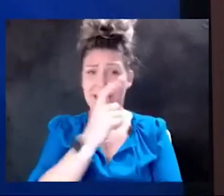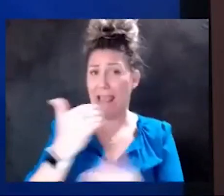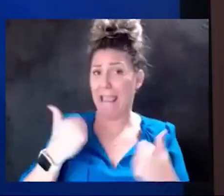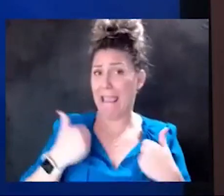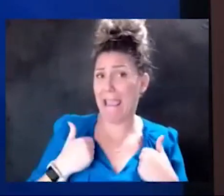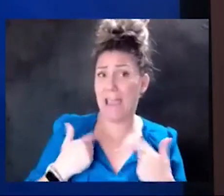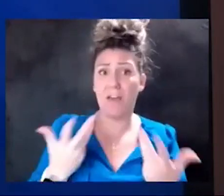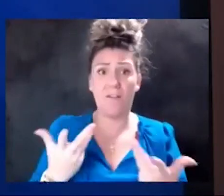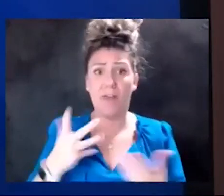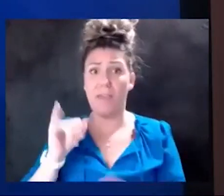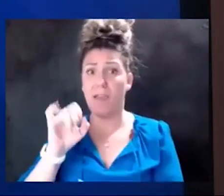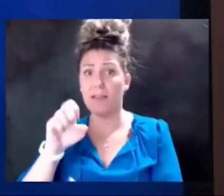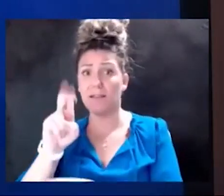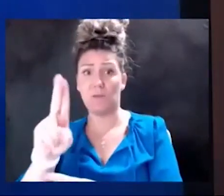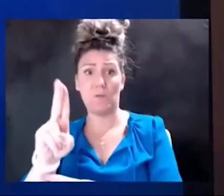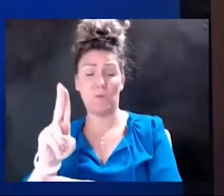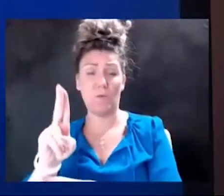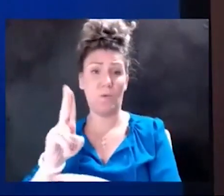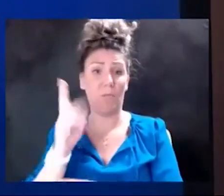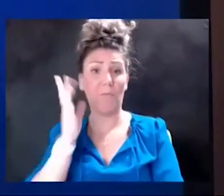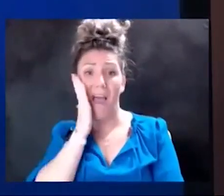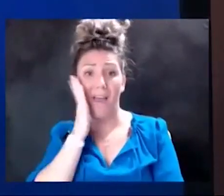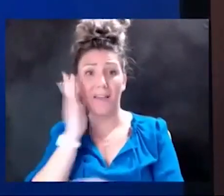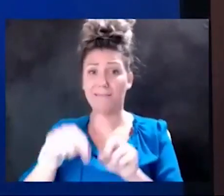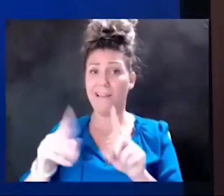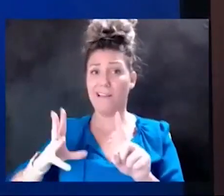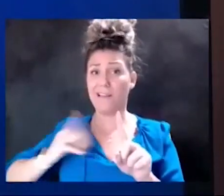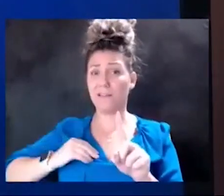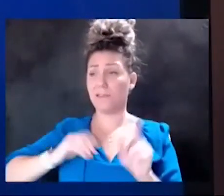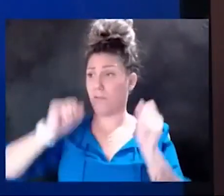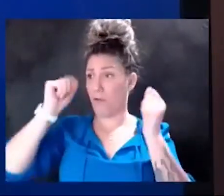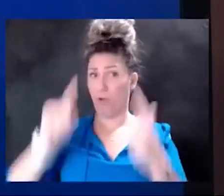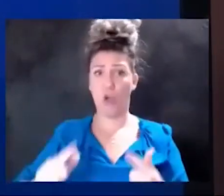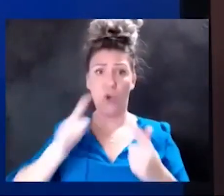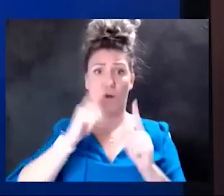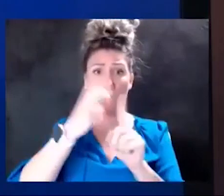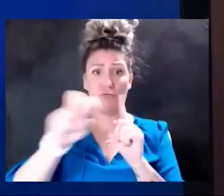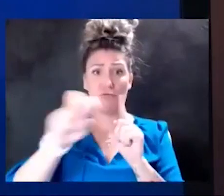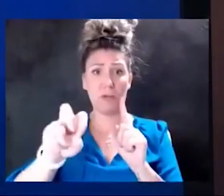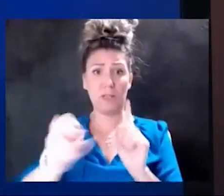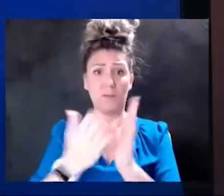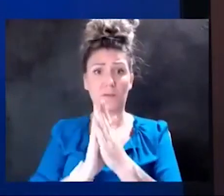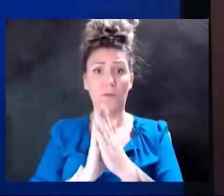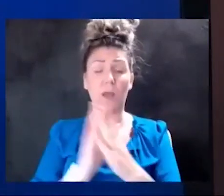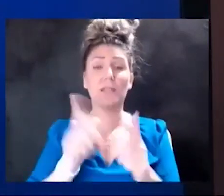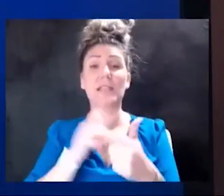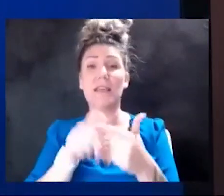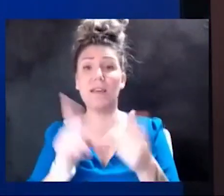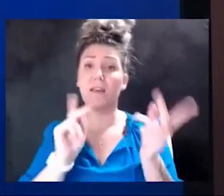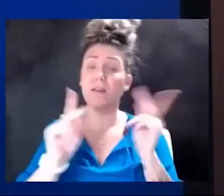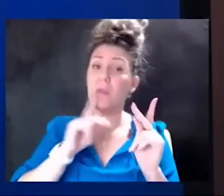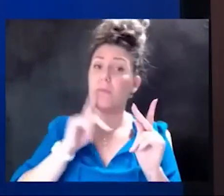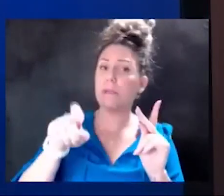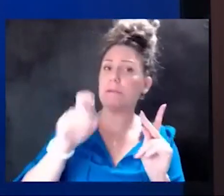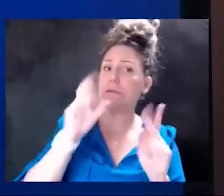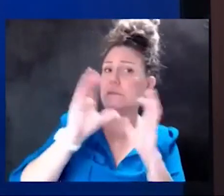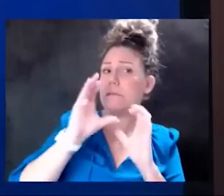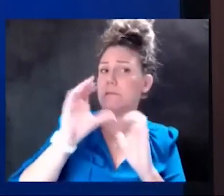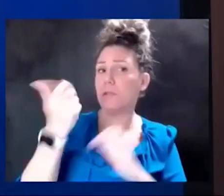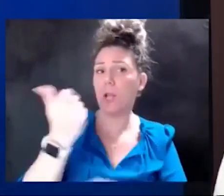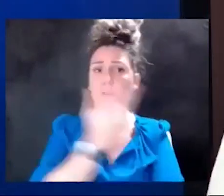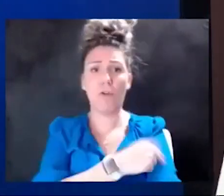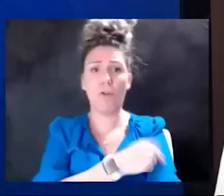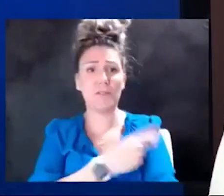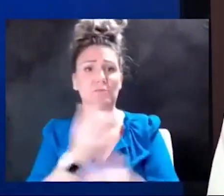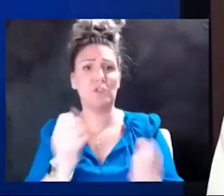that's where we were. And so we can't take every single transfer request, and then people have to go find another hospital to try and transfer them